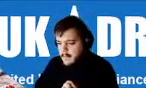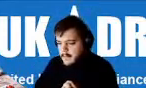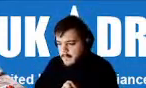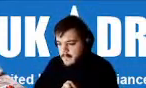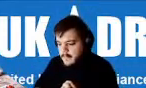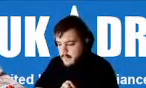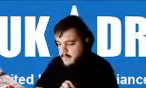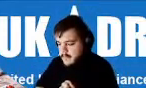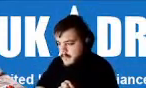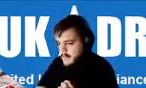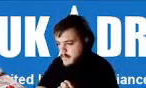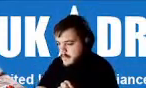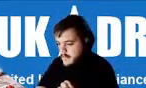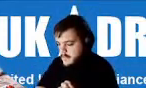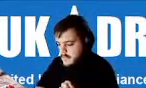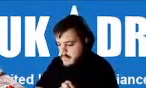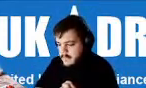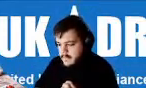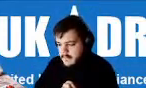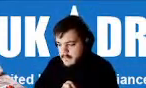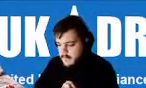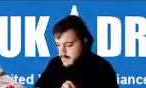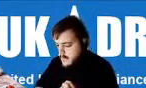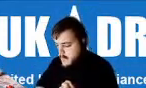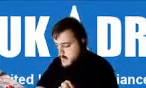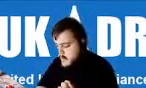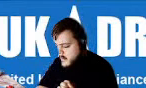all researchers working in this area.